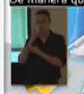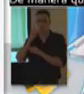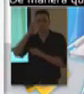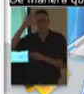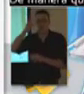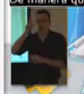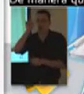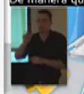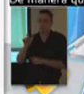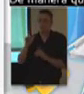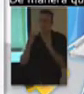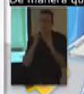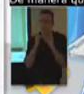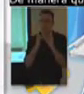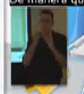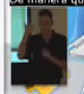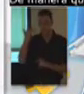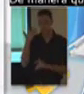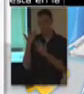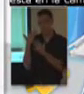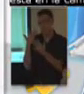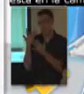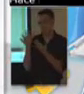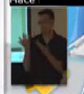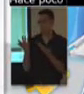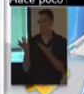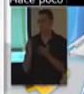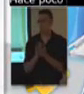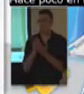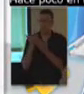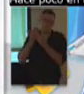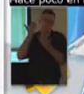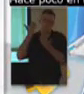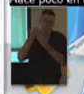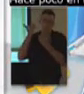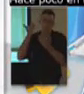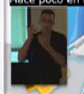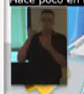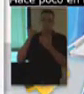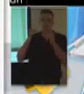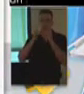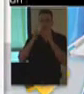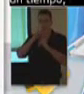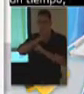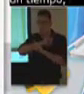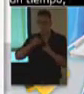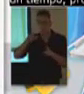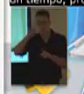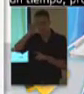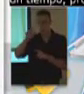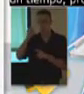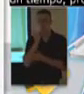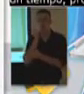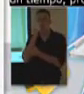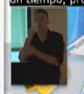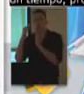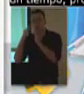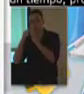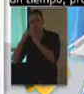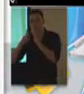So if you imagine somebody in bed, well, a while ago In Madrid, it was